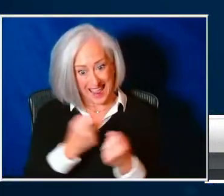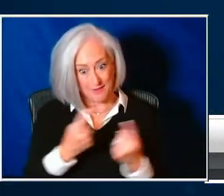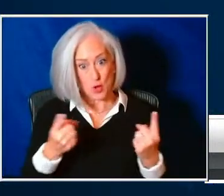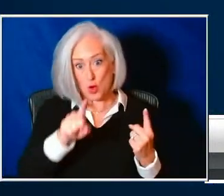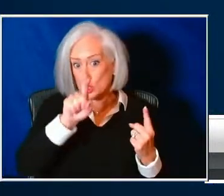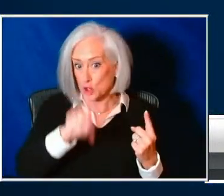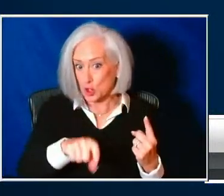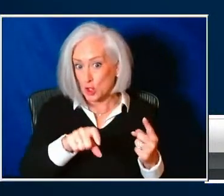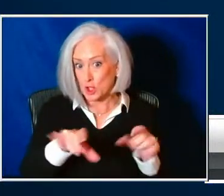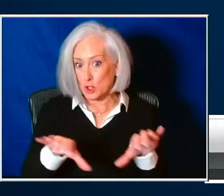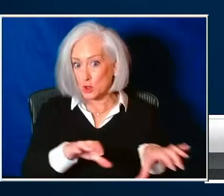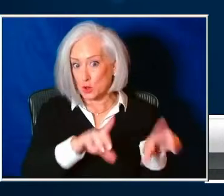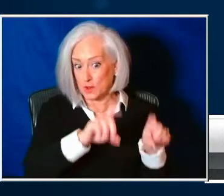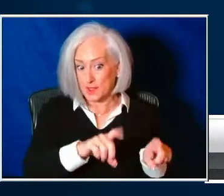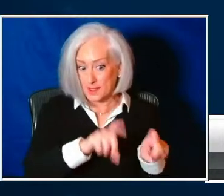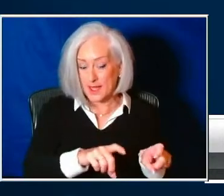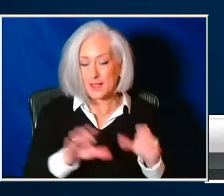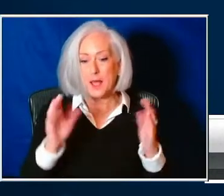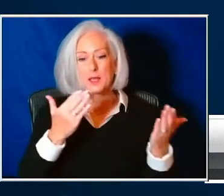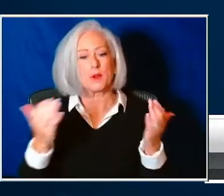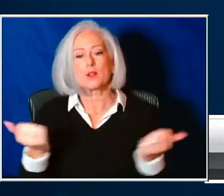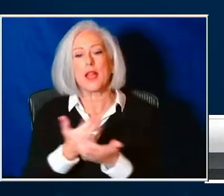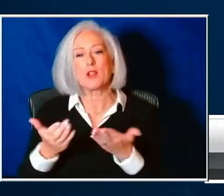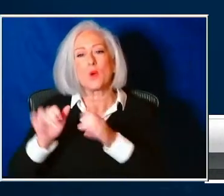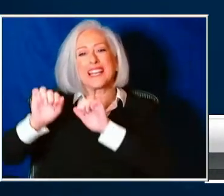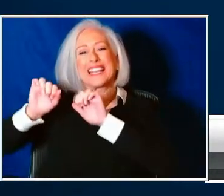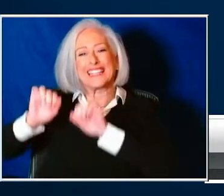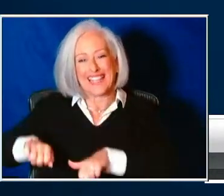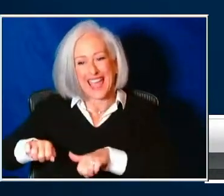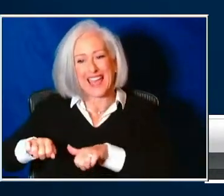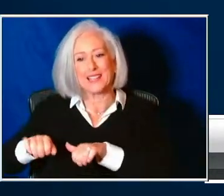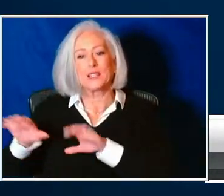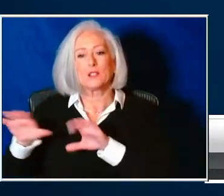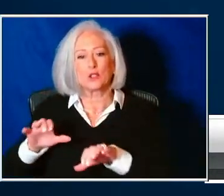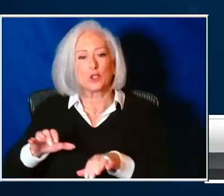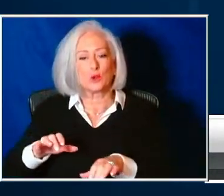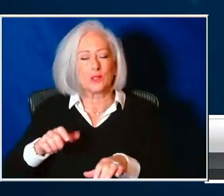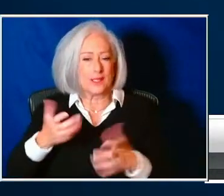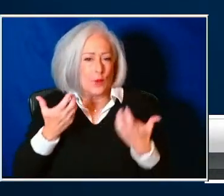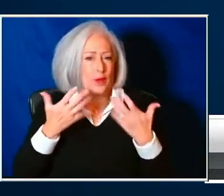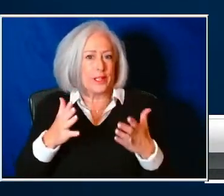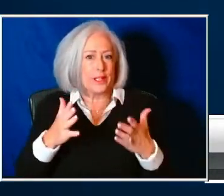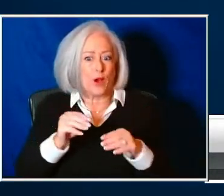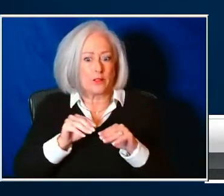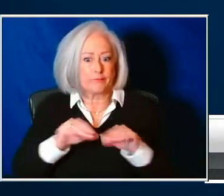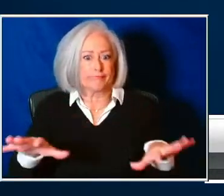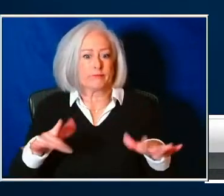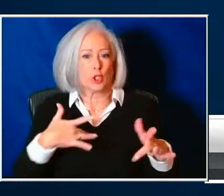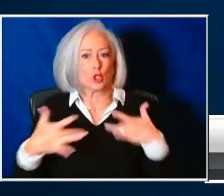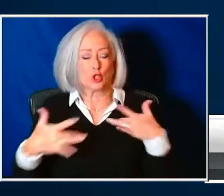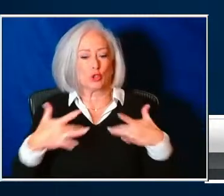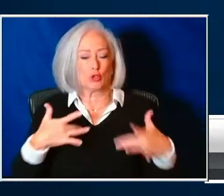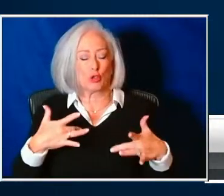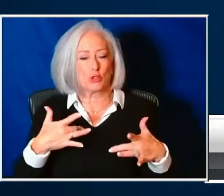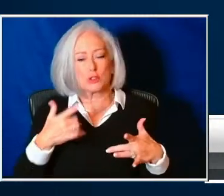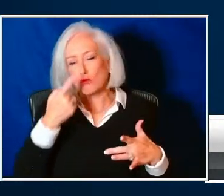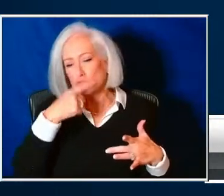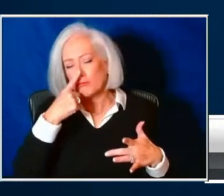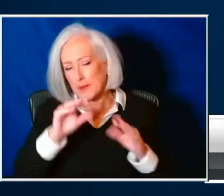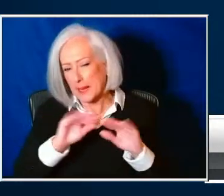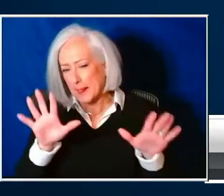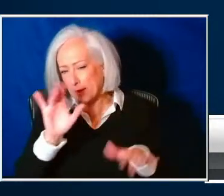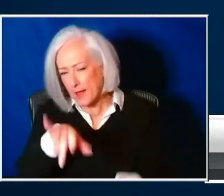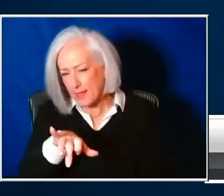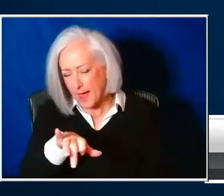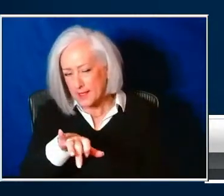everyone can get it, because you didn't want to concern everybody that this is something everybody needs to run out and get. So to help us kind of clarify what you meant. Because most